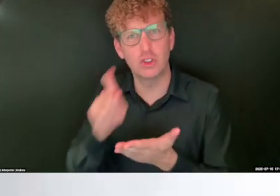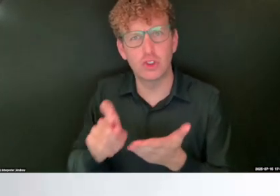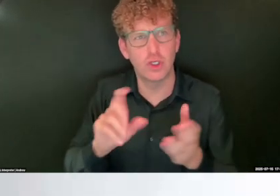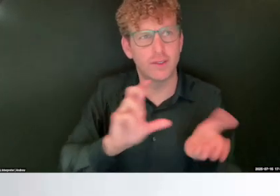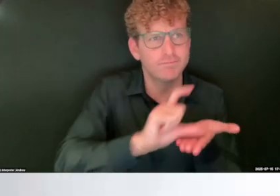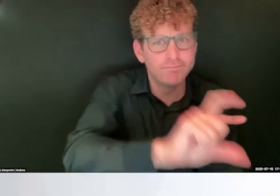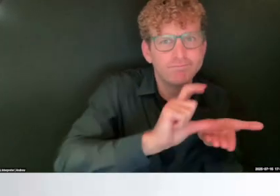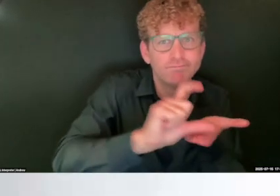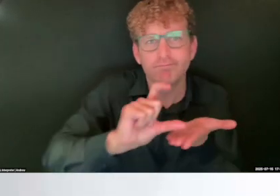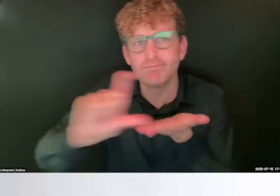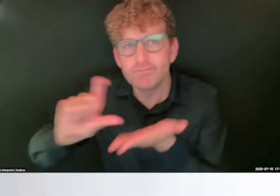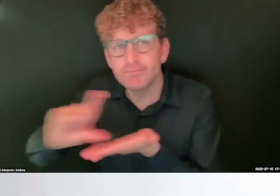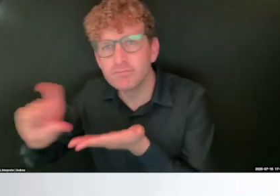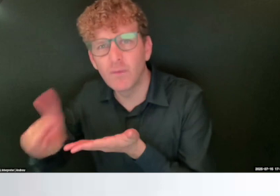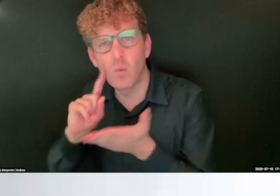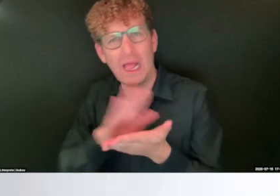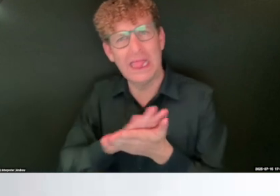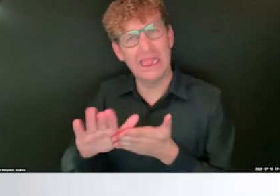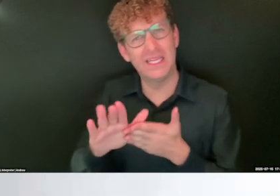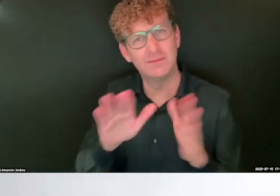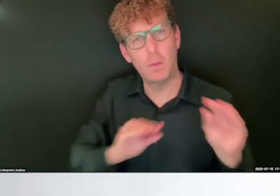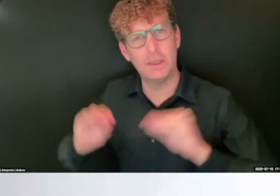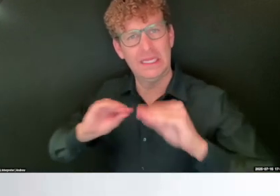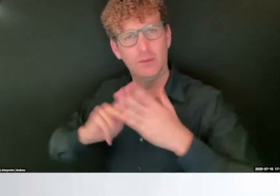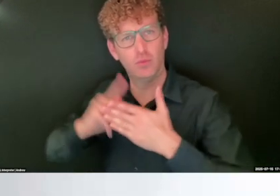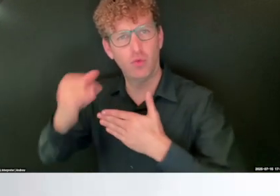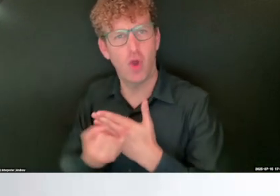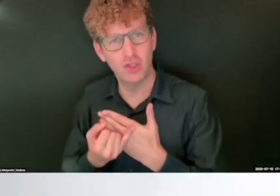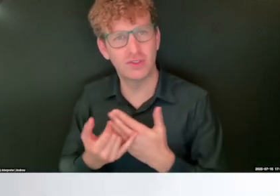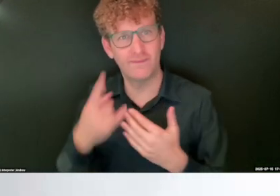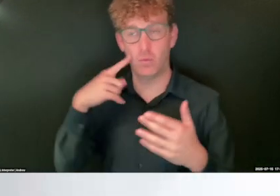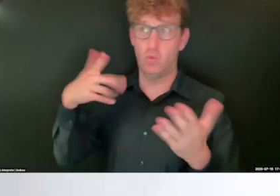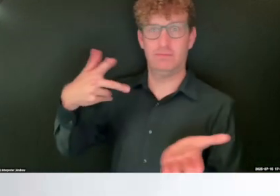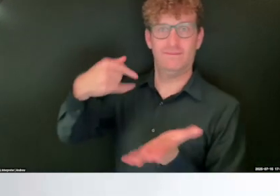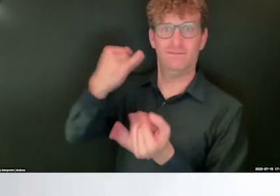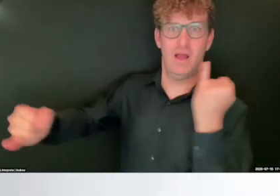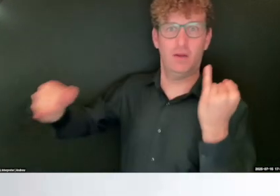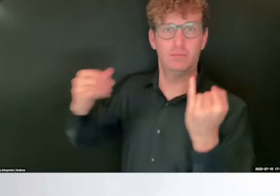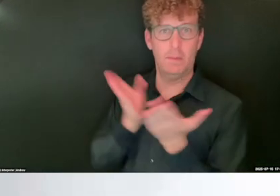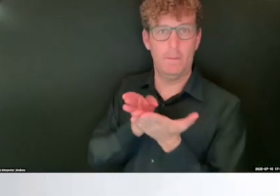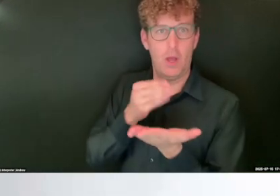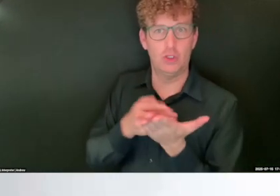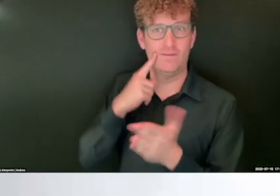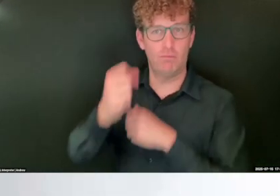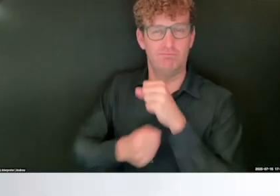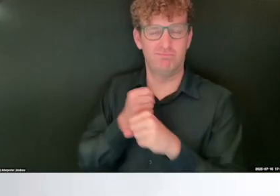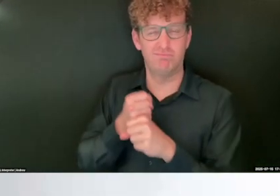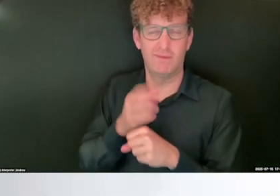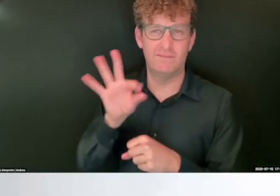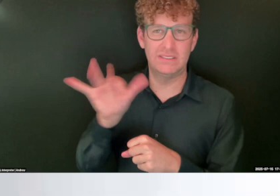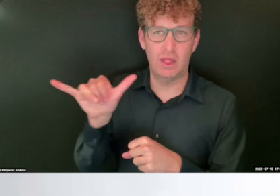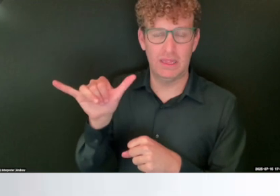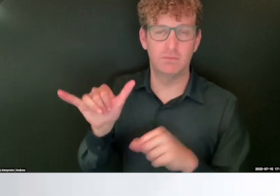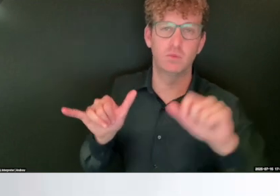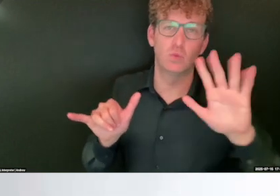year 2025 to 26. As mentioned earlier, it's still uncertain whether any funding will be available this